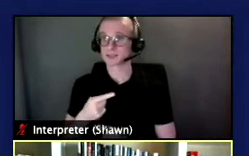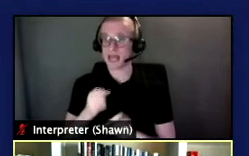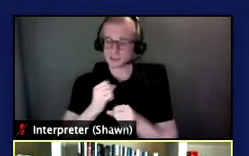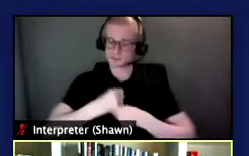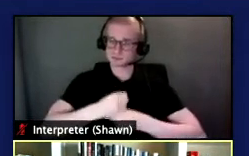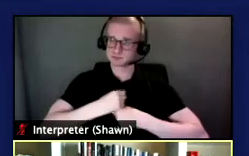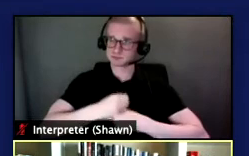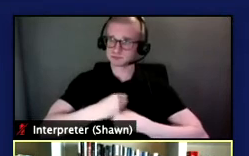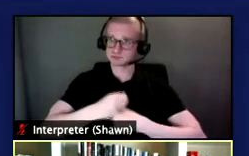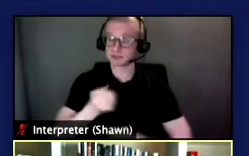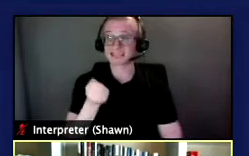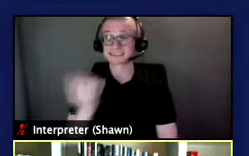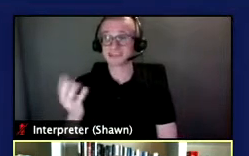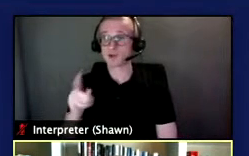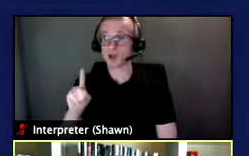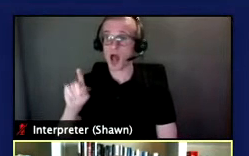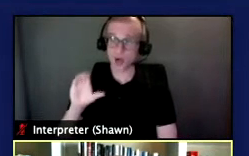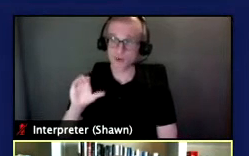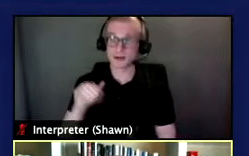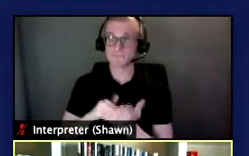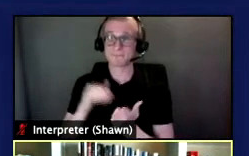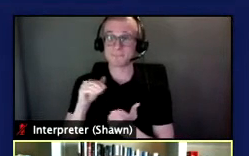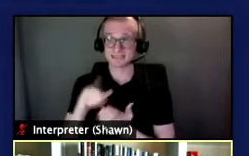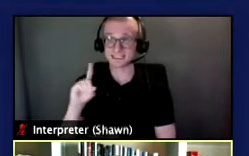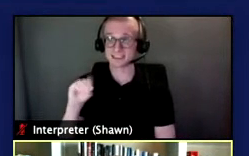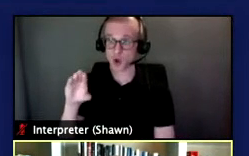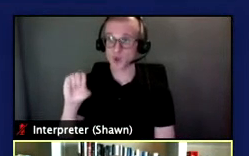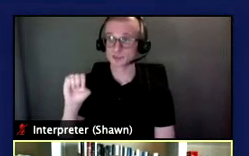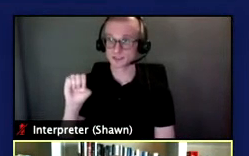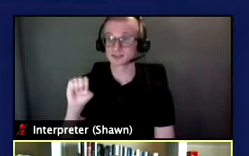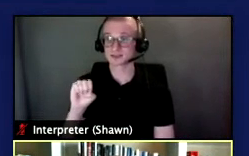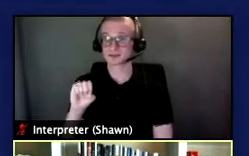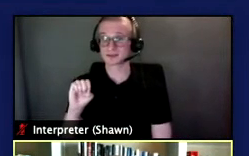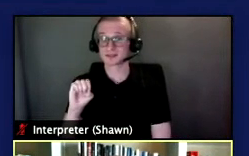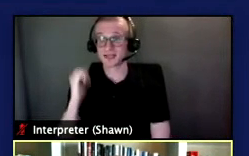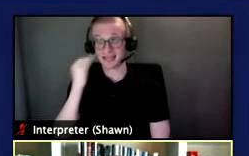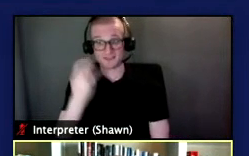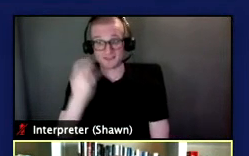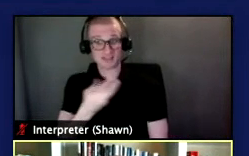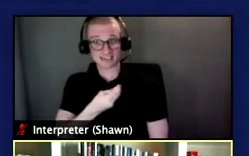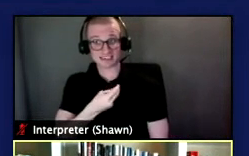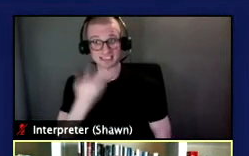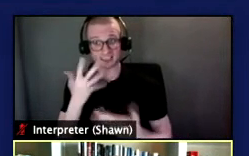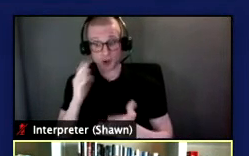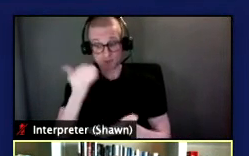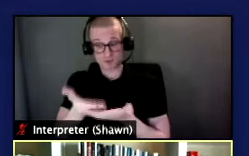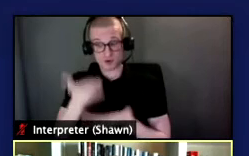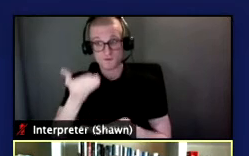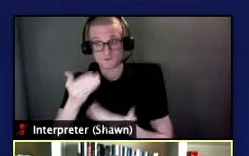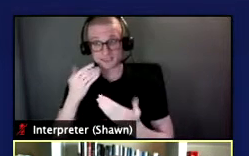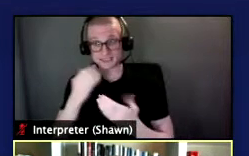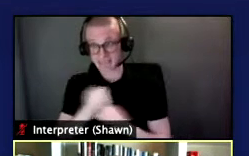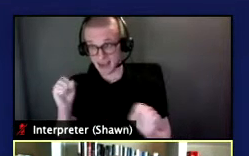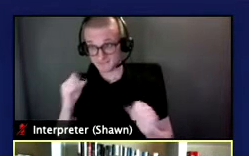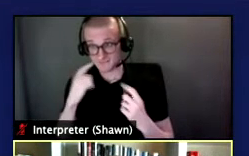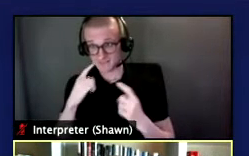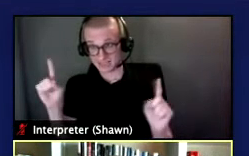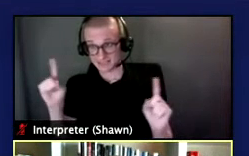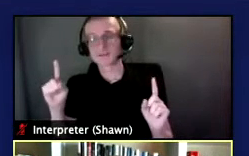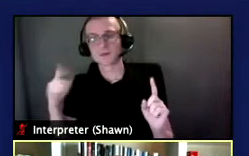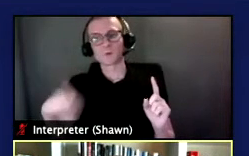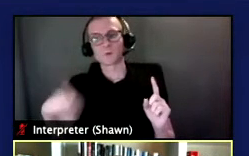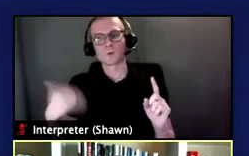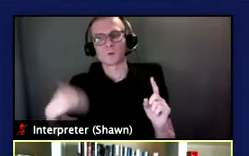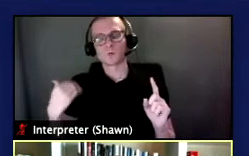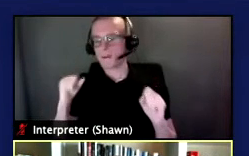at the ready should the vaccine show itself to be safe and effective is really, really remarkable. So